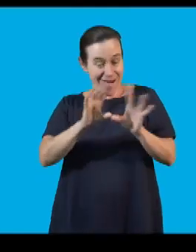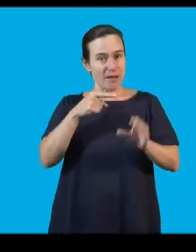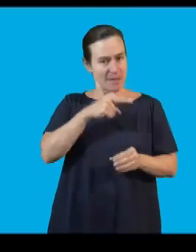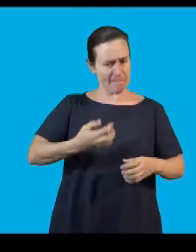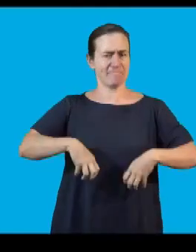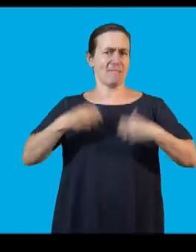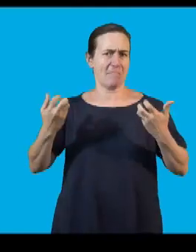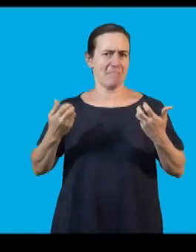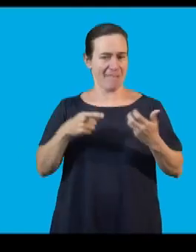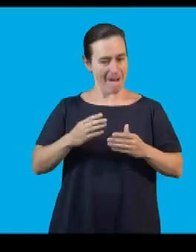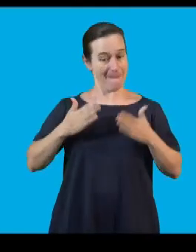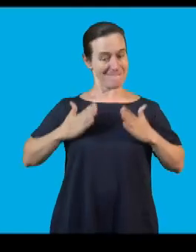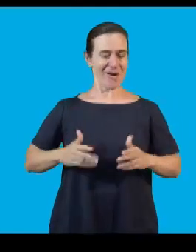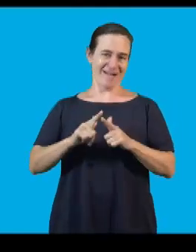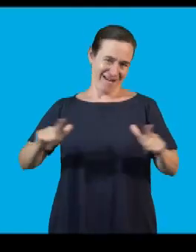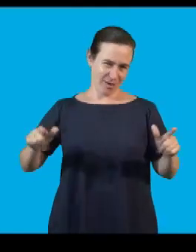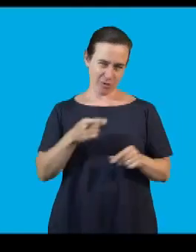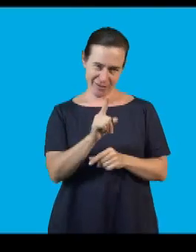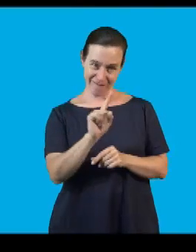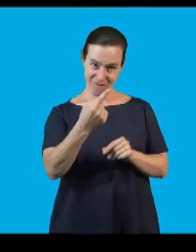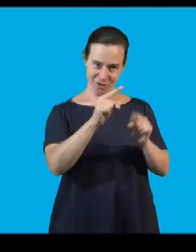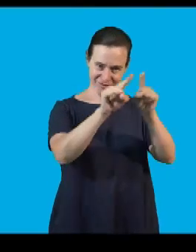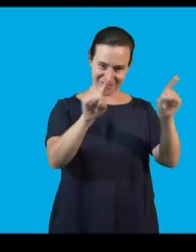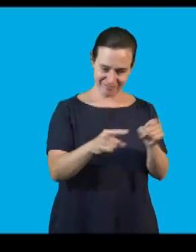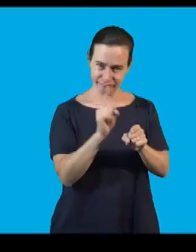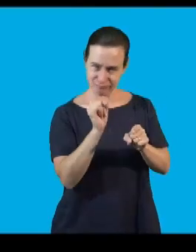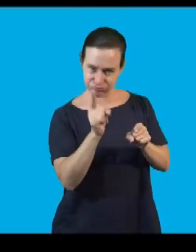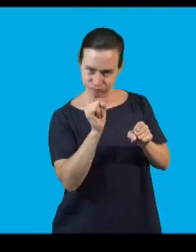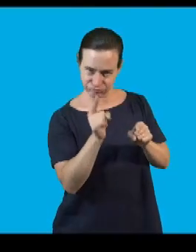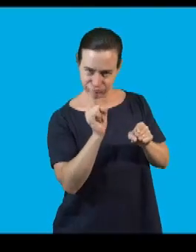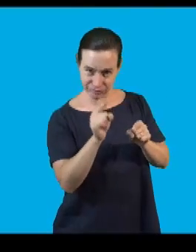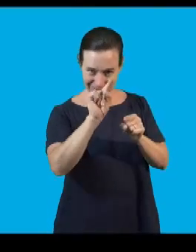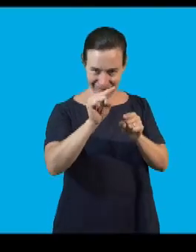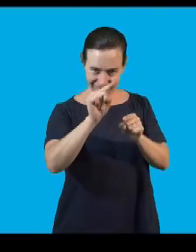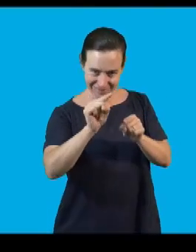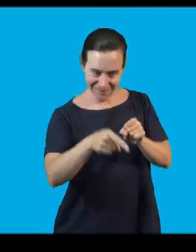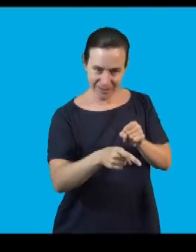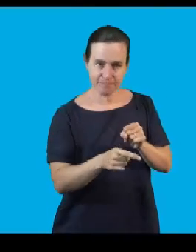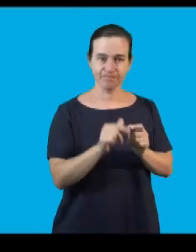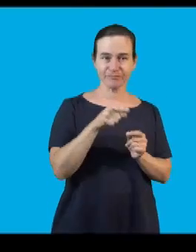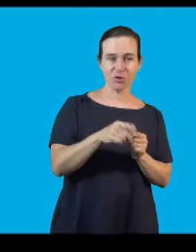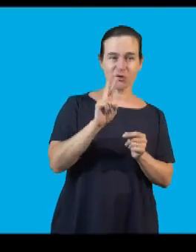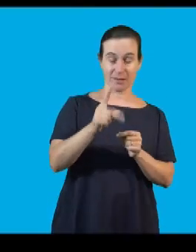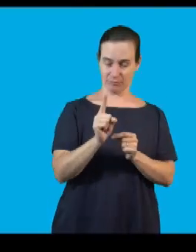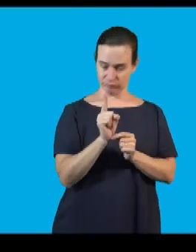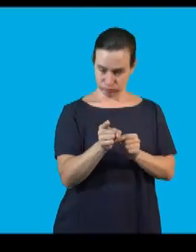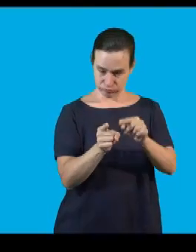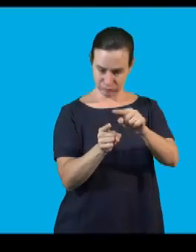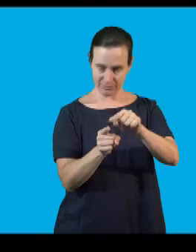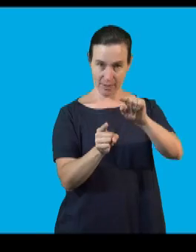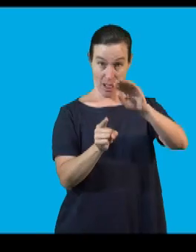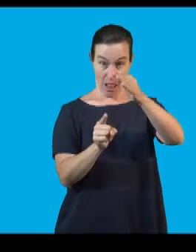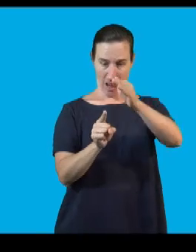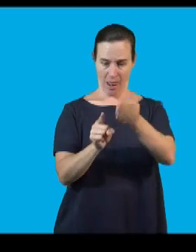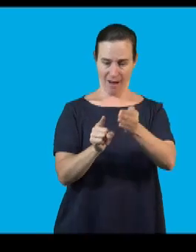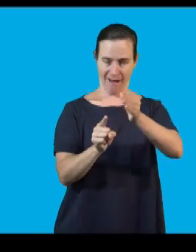that is an indication of body language, all right? And then also, we can see the animata around the pointed